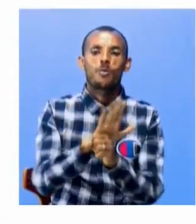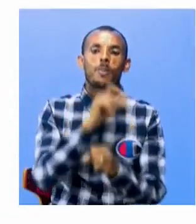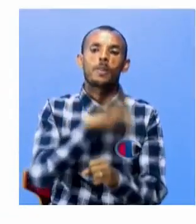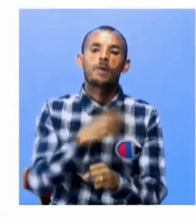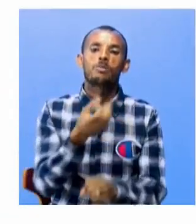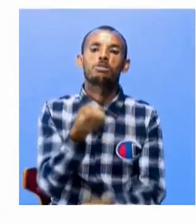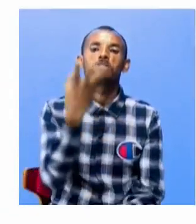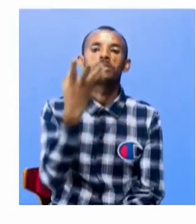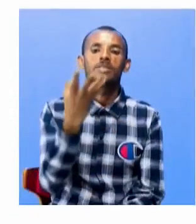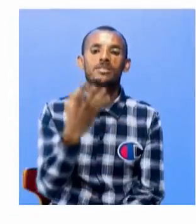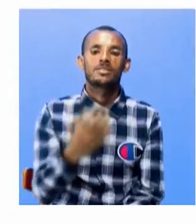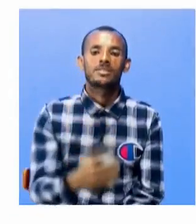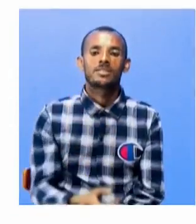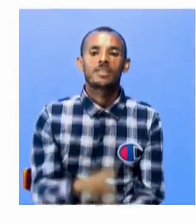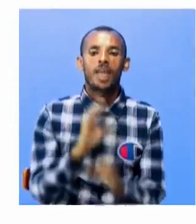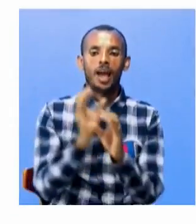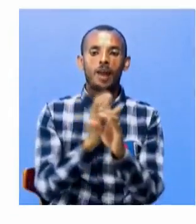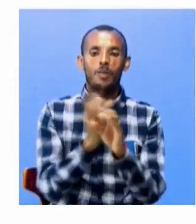Calculate